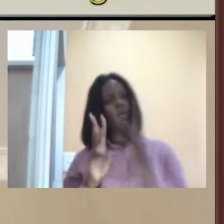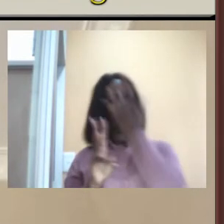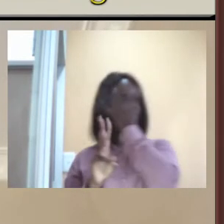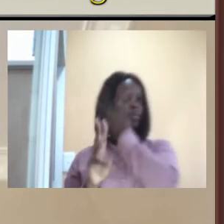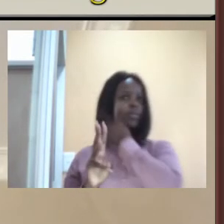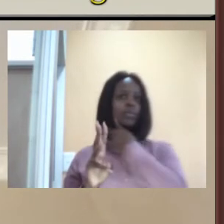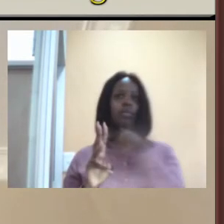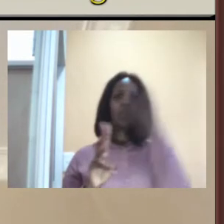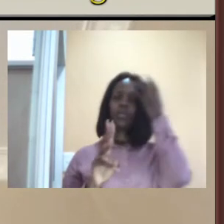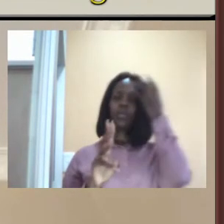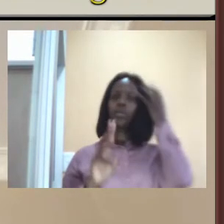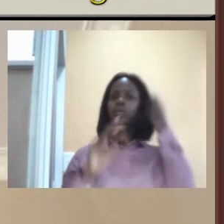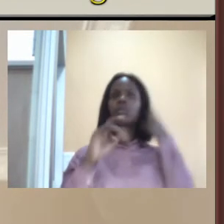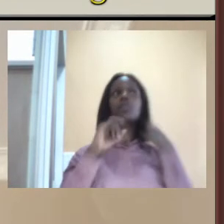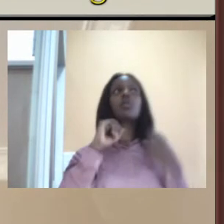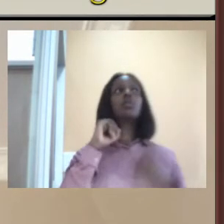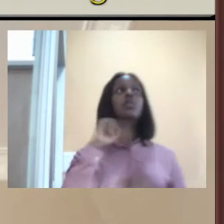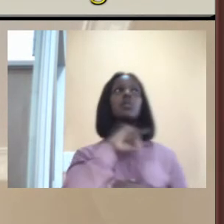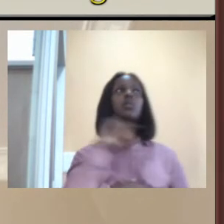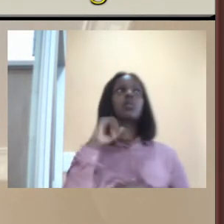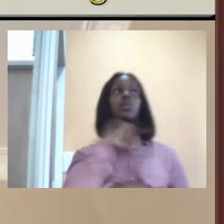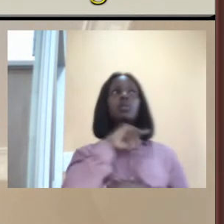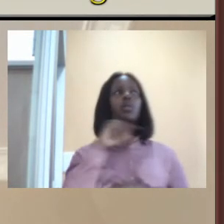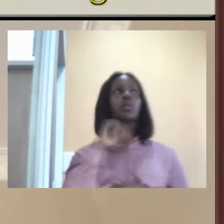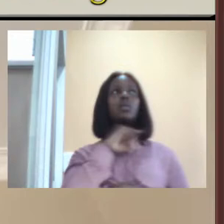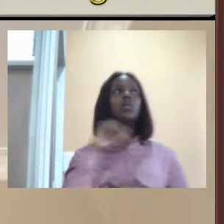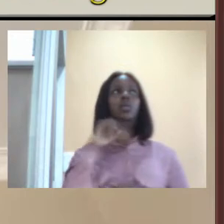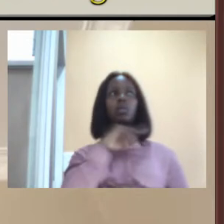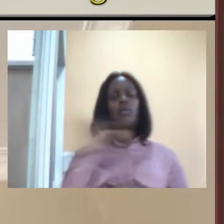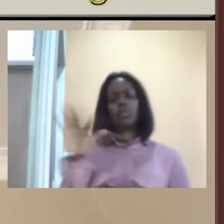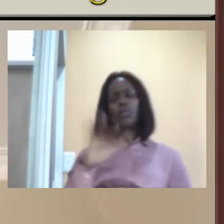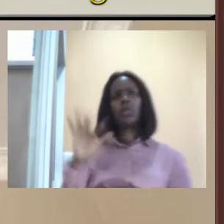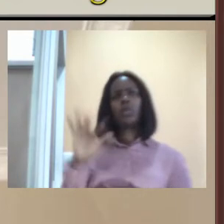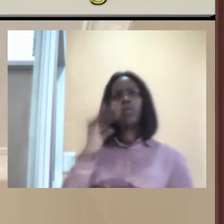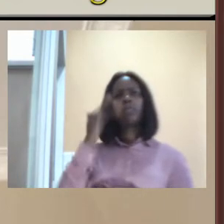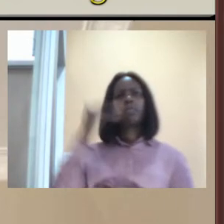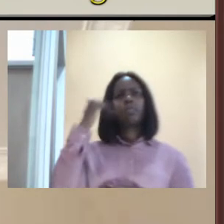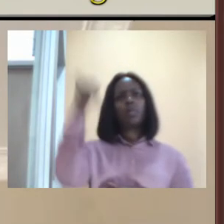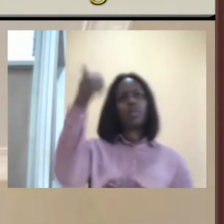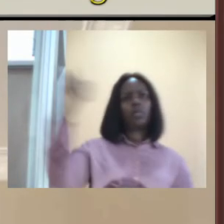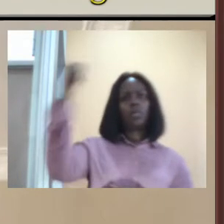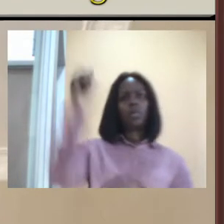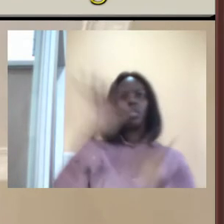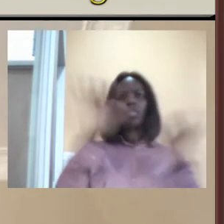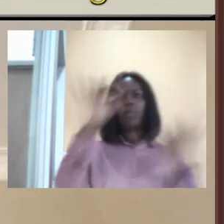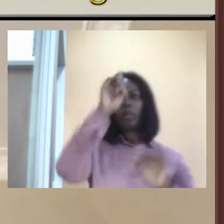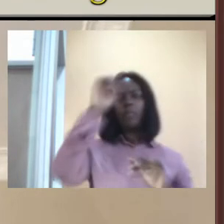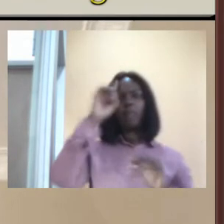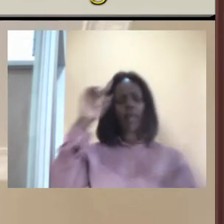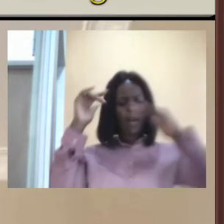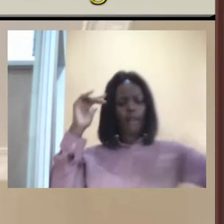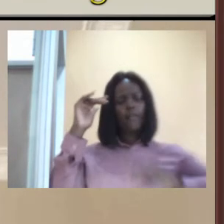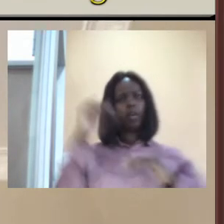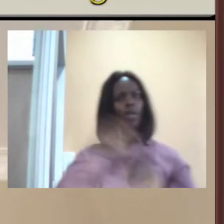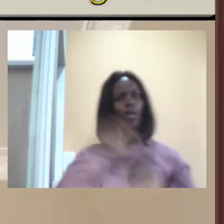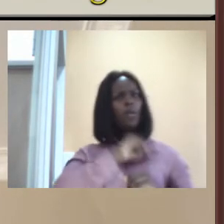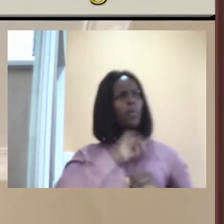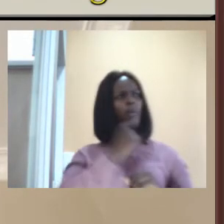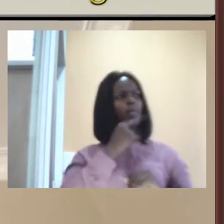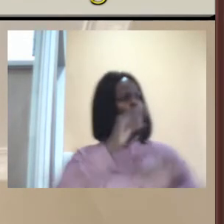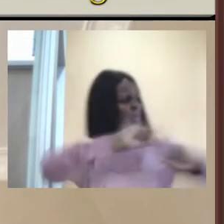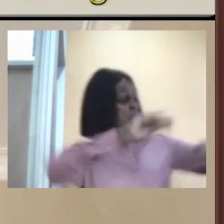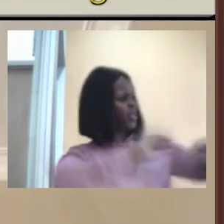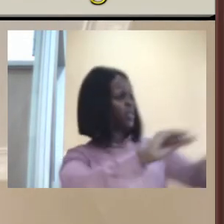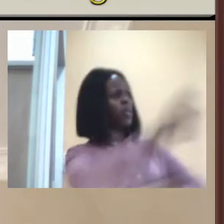an artificial environment of whites being superior and Africans inferior. Why would you say, let me school you,